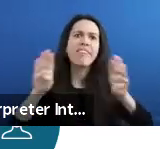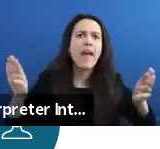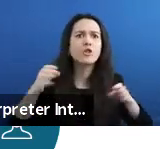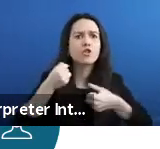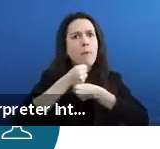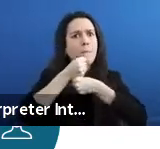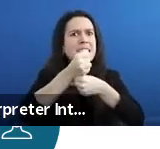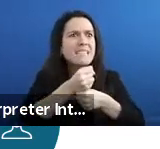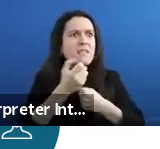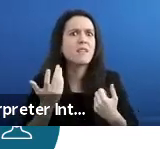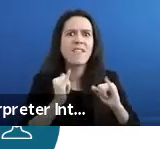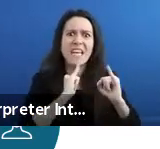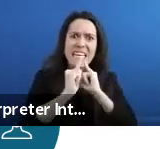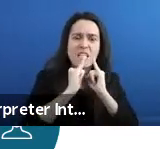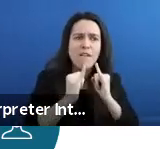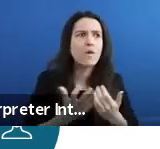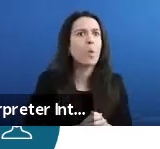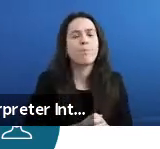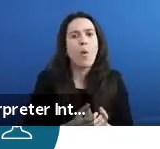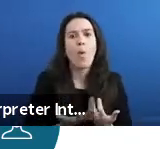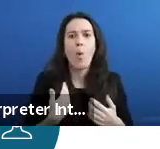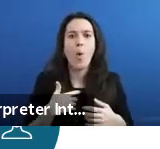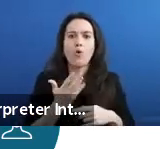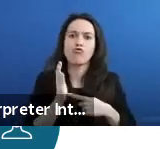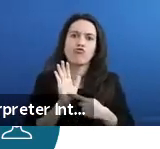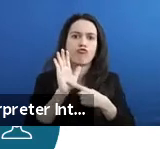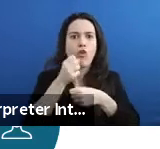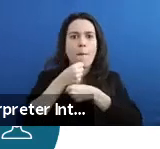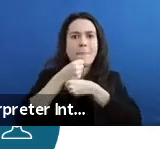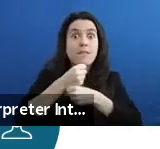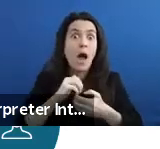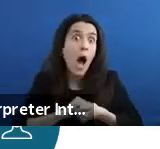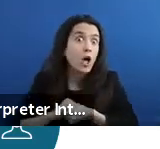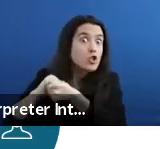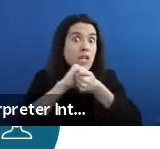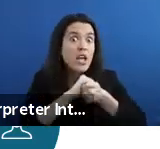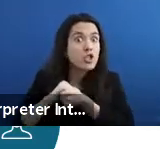representatives of performing arts associations, as well as